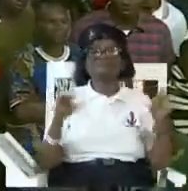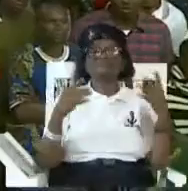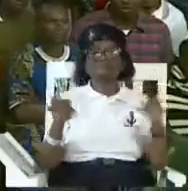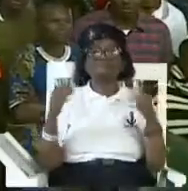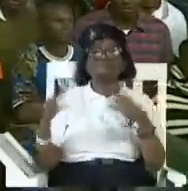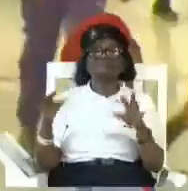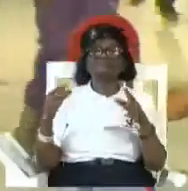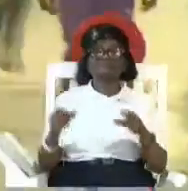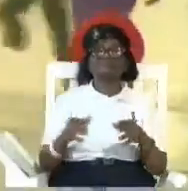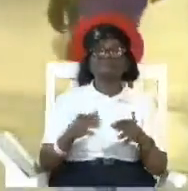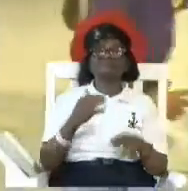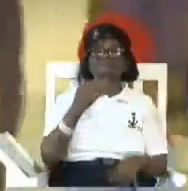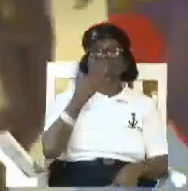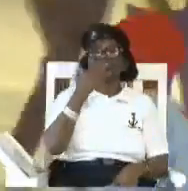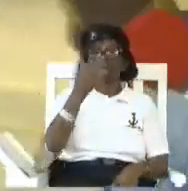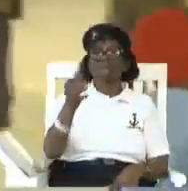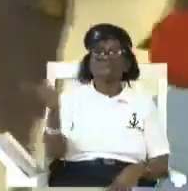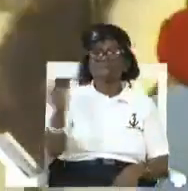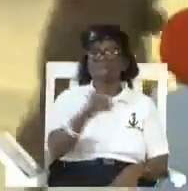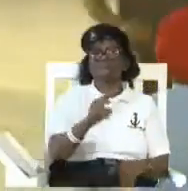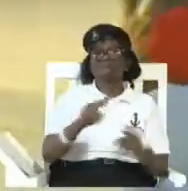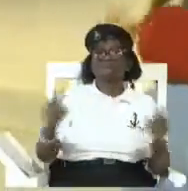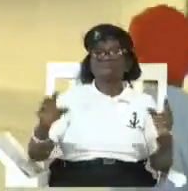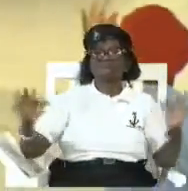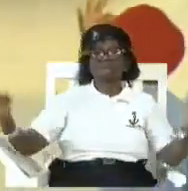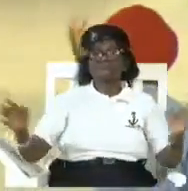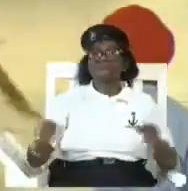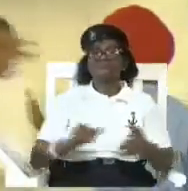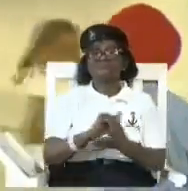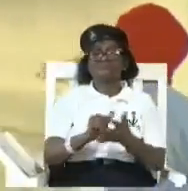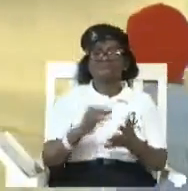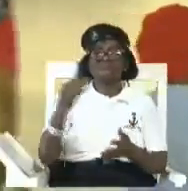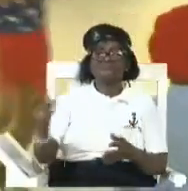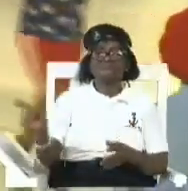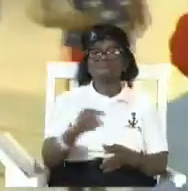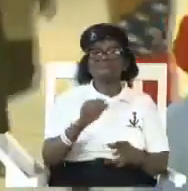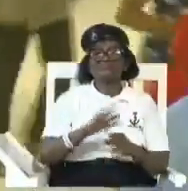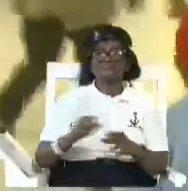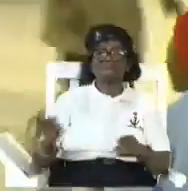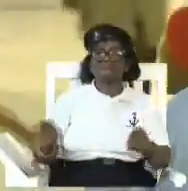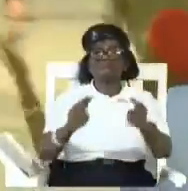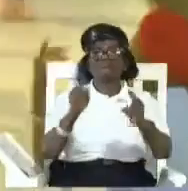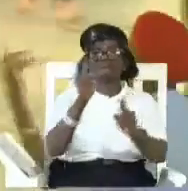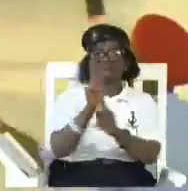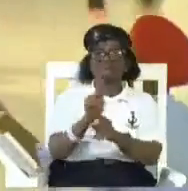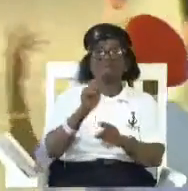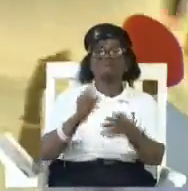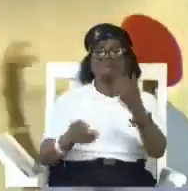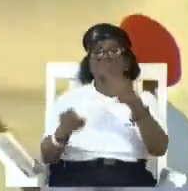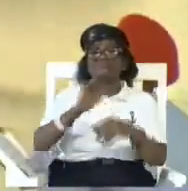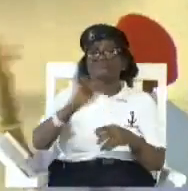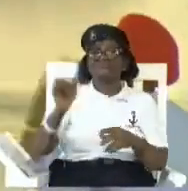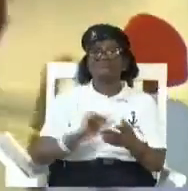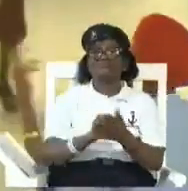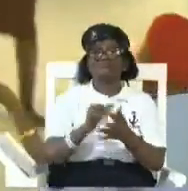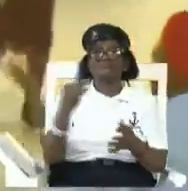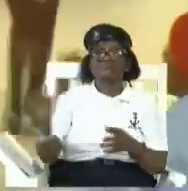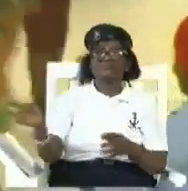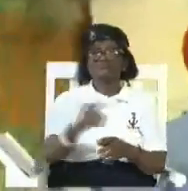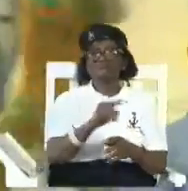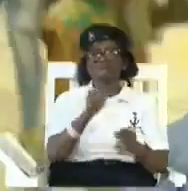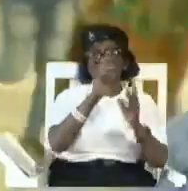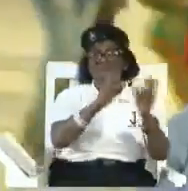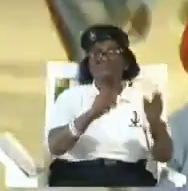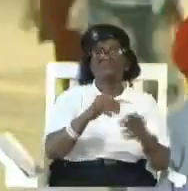19. Now, thank you very much. Those of you on the way, keep coming. But those of you already in front, cry